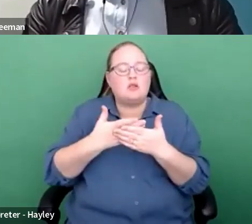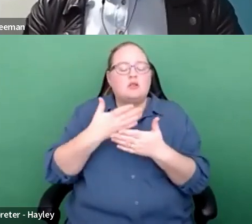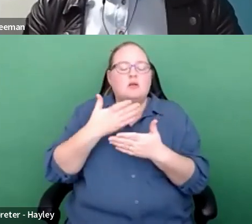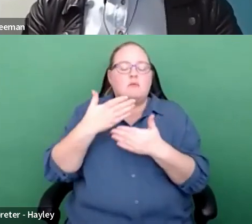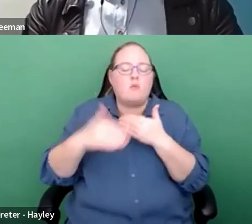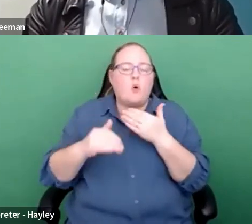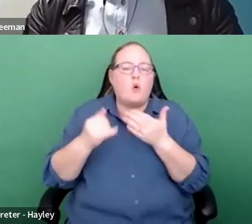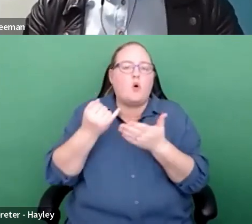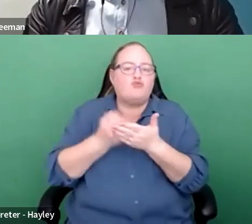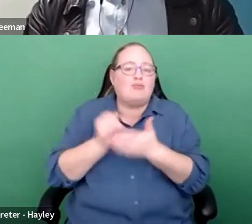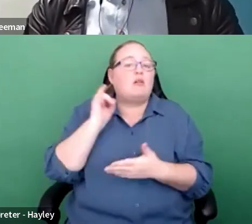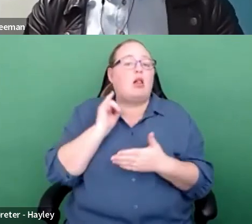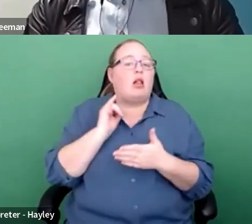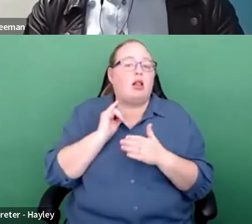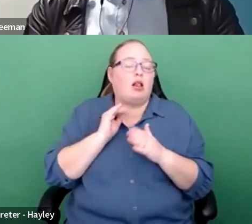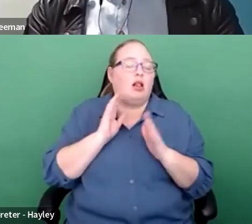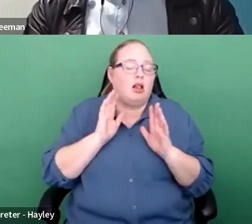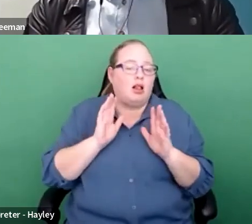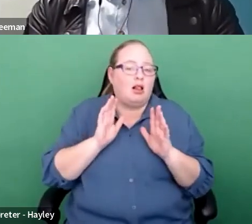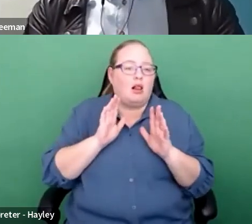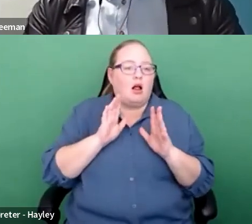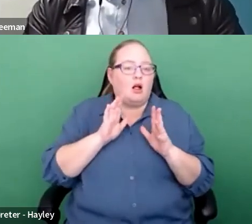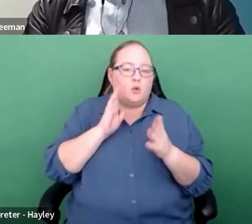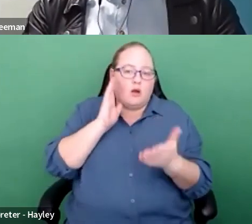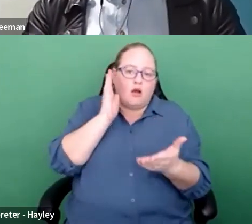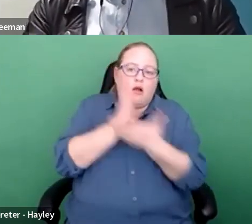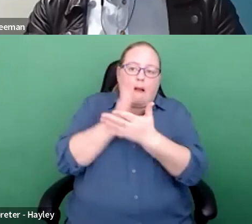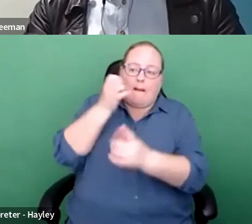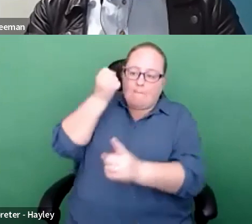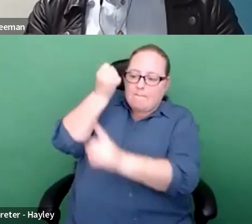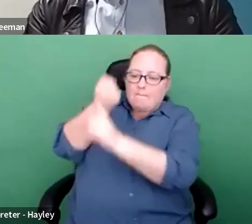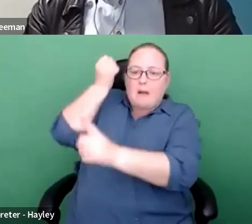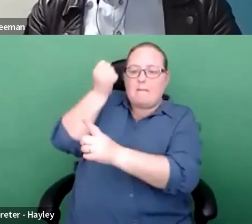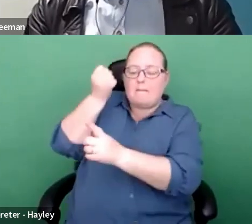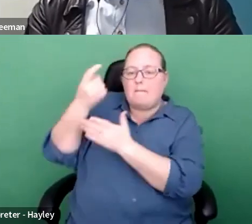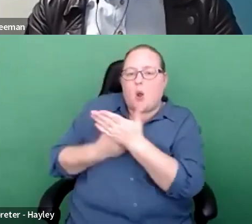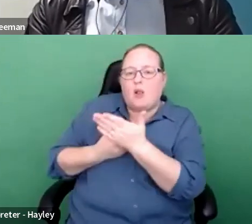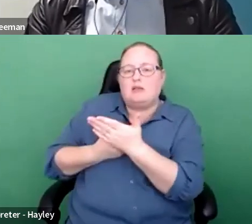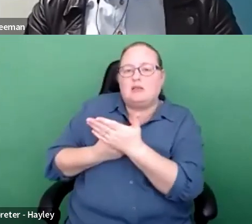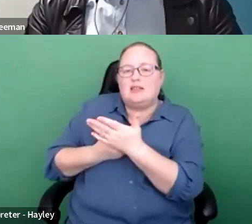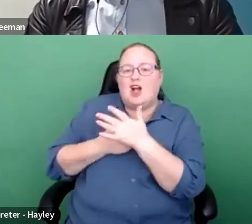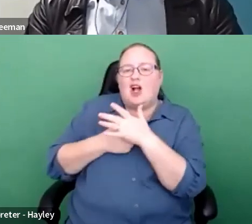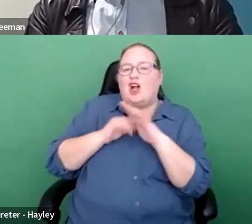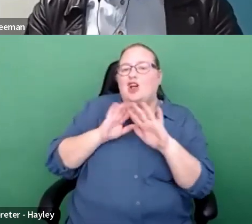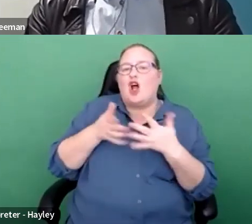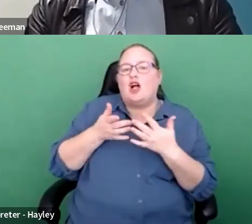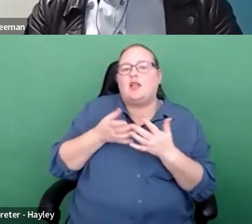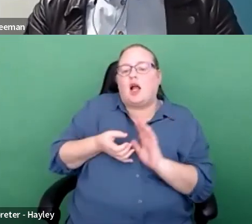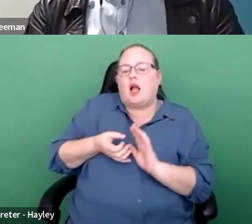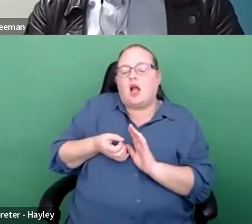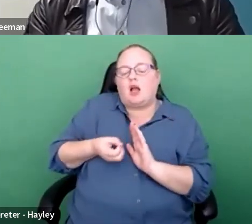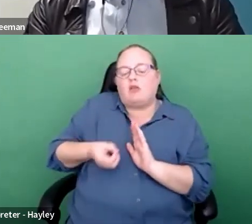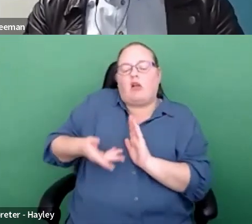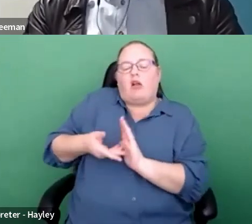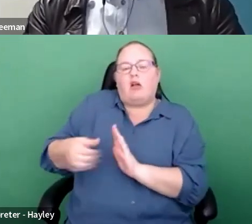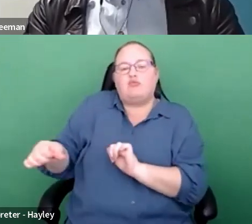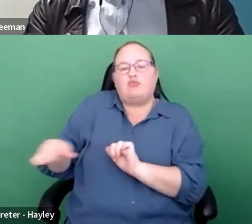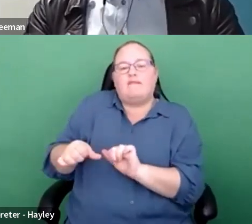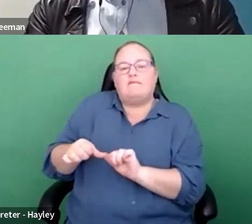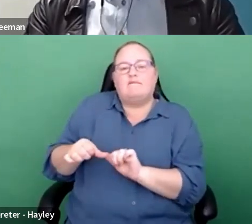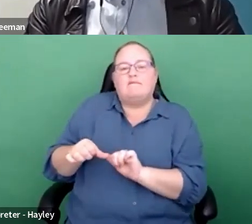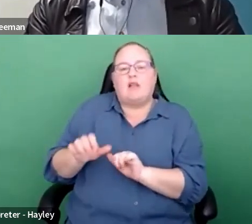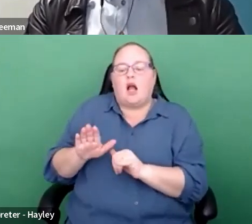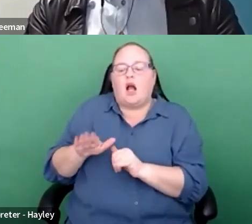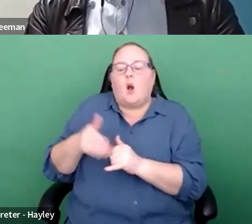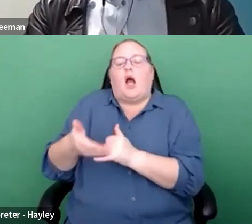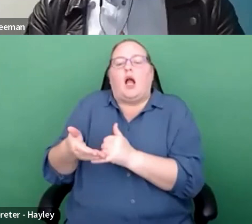devices, as ways of like actually shaping policy, not simply kind of, being those little asterisks at the end, like an end note. So yeah, I think in that sense, of